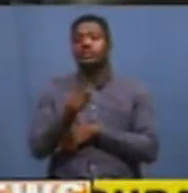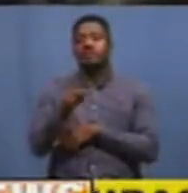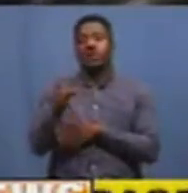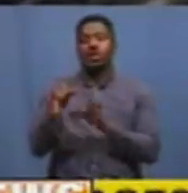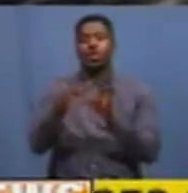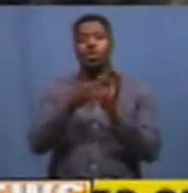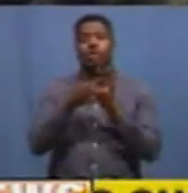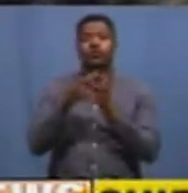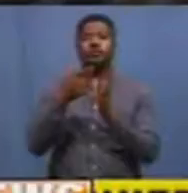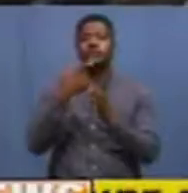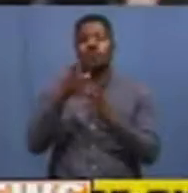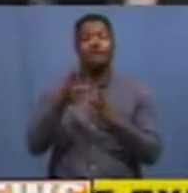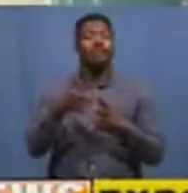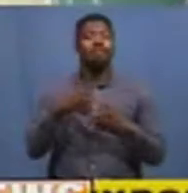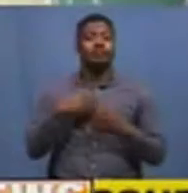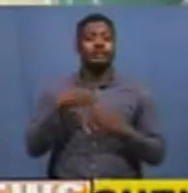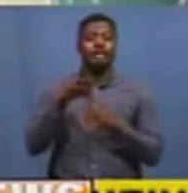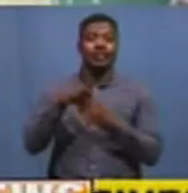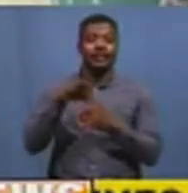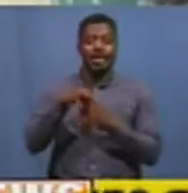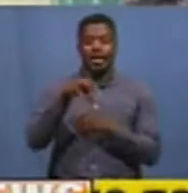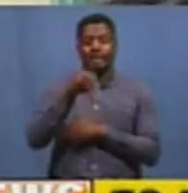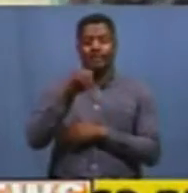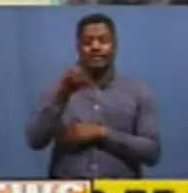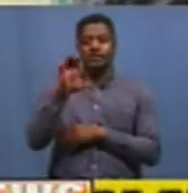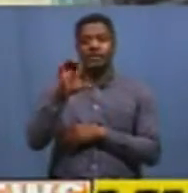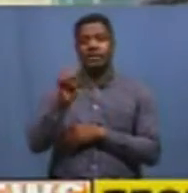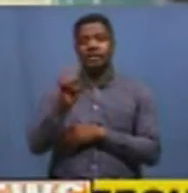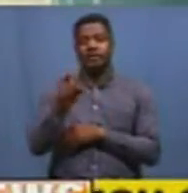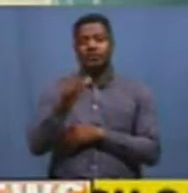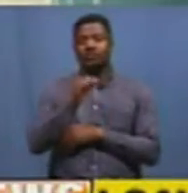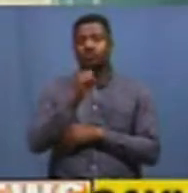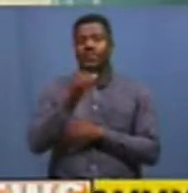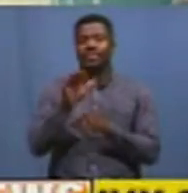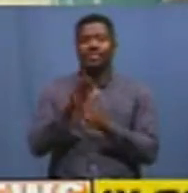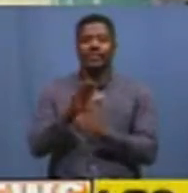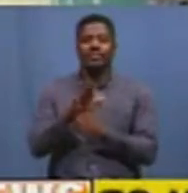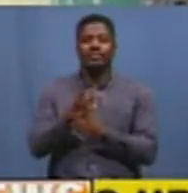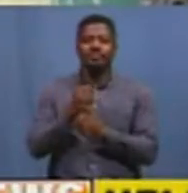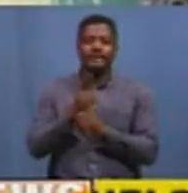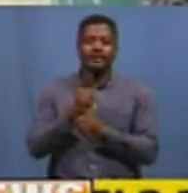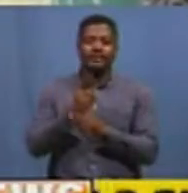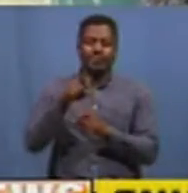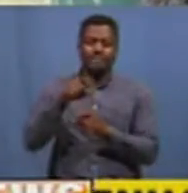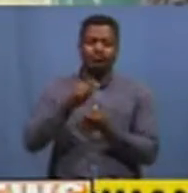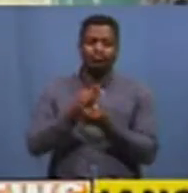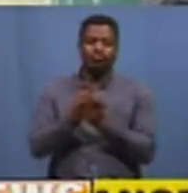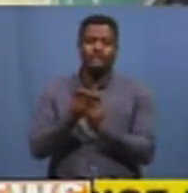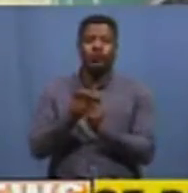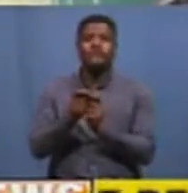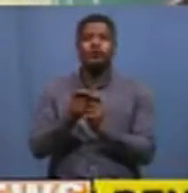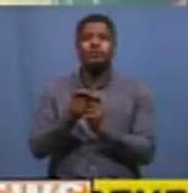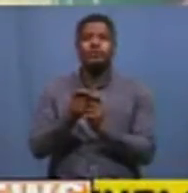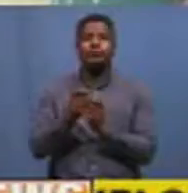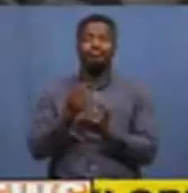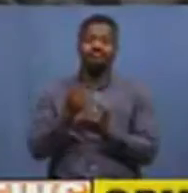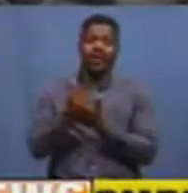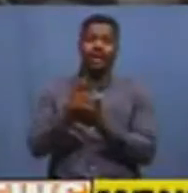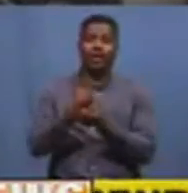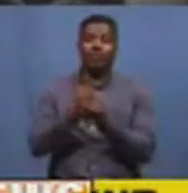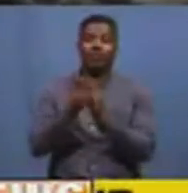coalition says it admits that the election of the MMDCEs is not enough to effect the needed change, hence complementary